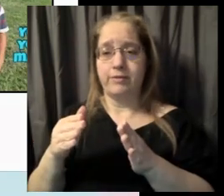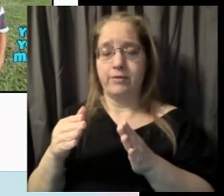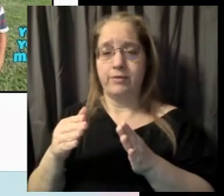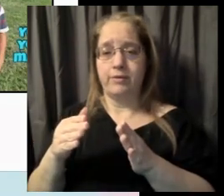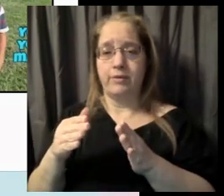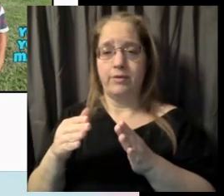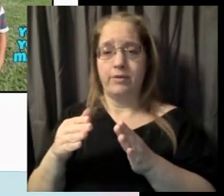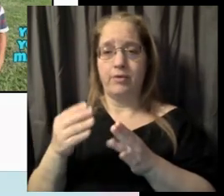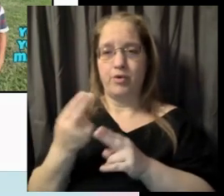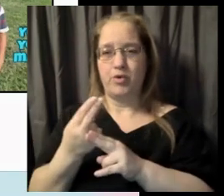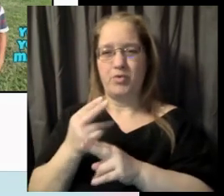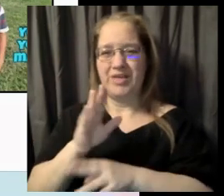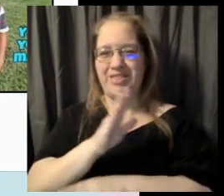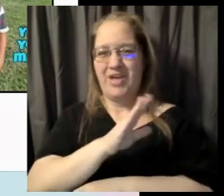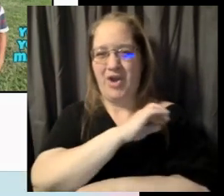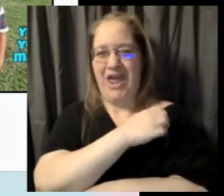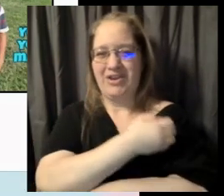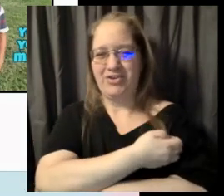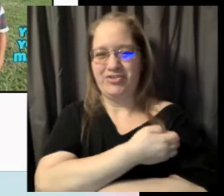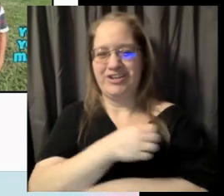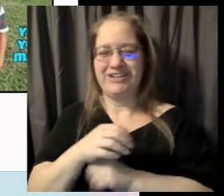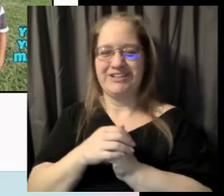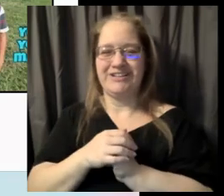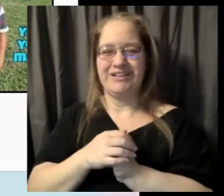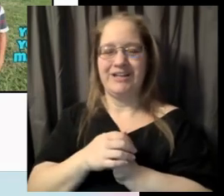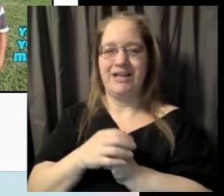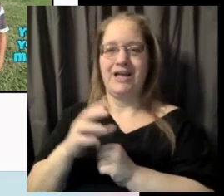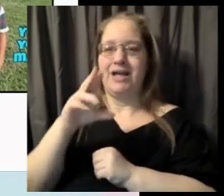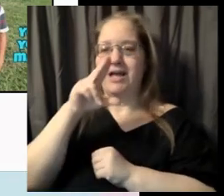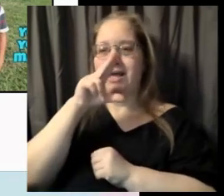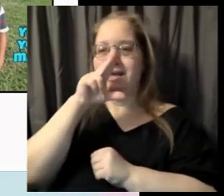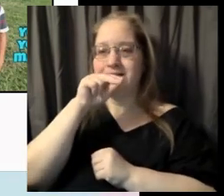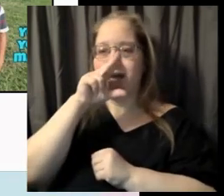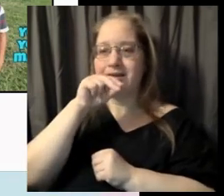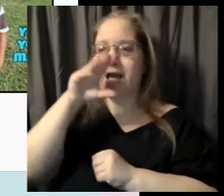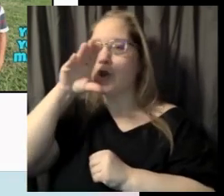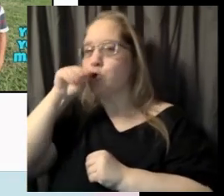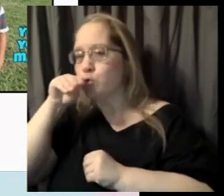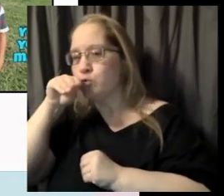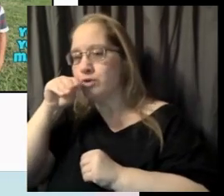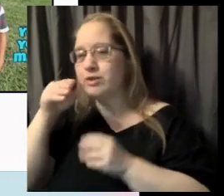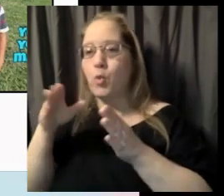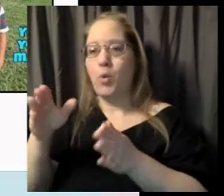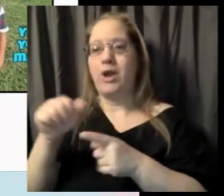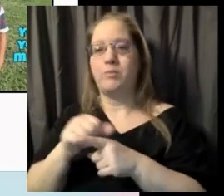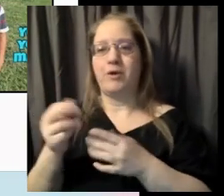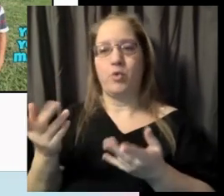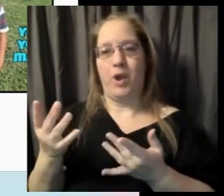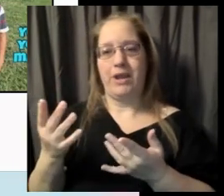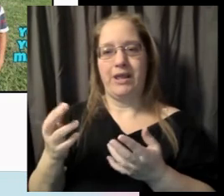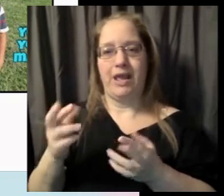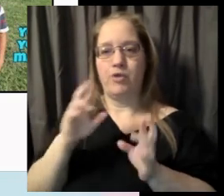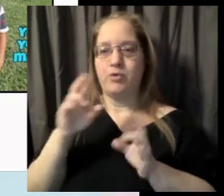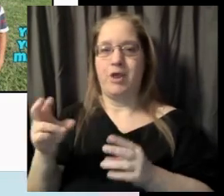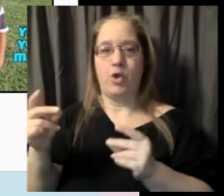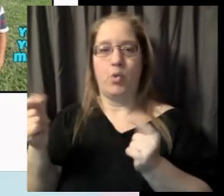that energy. I'm sure you love that. And playing Duck, Duck, Goose is a way to practice waiting and then also responding quickly.